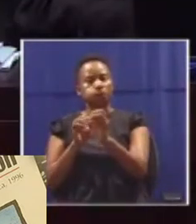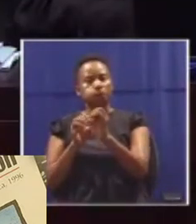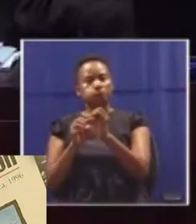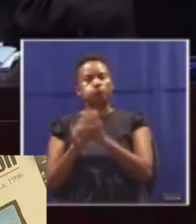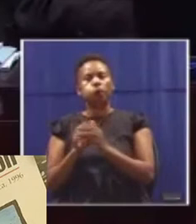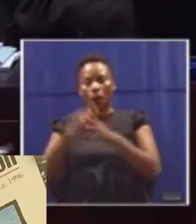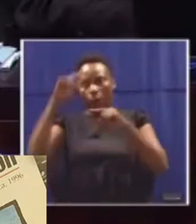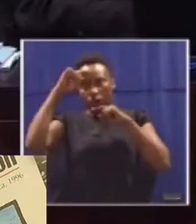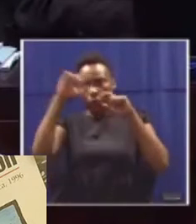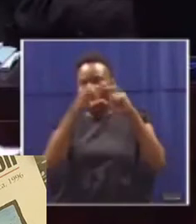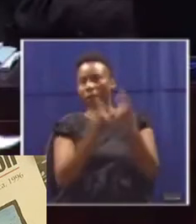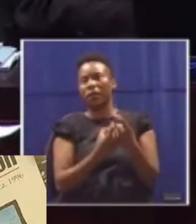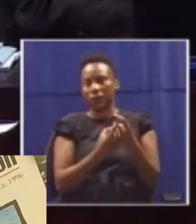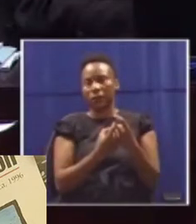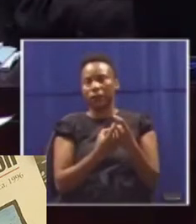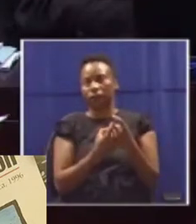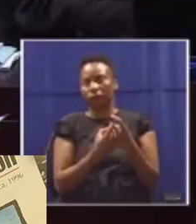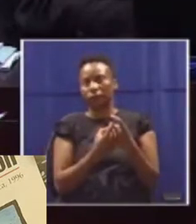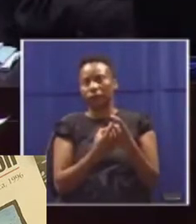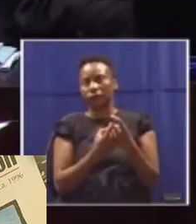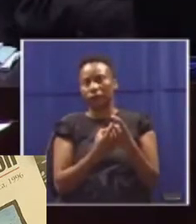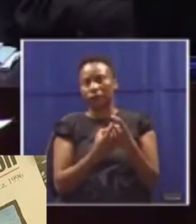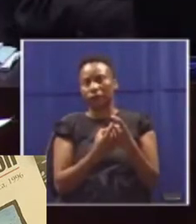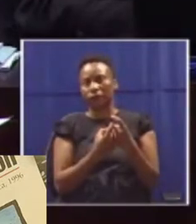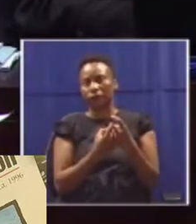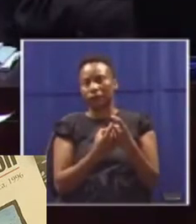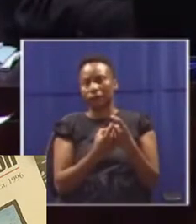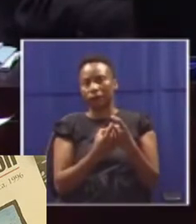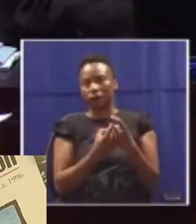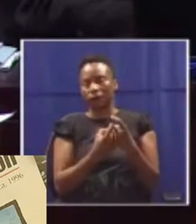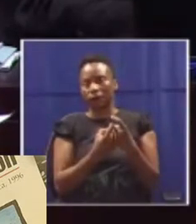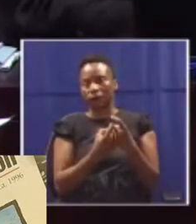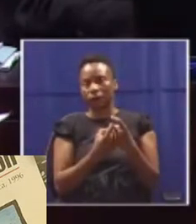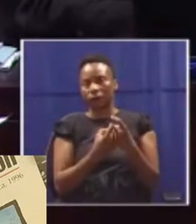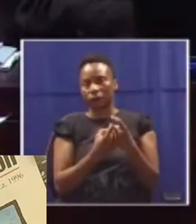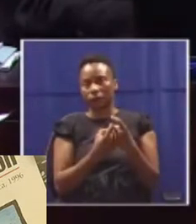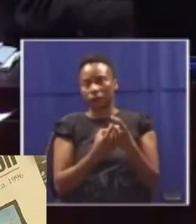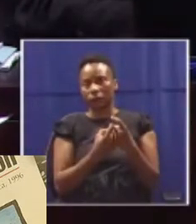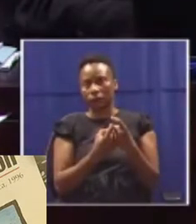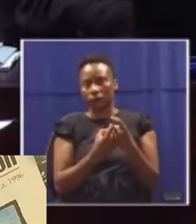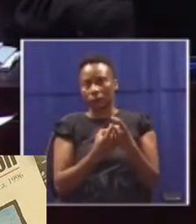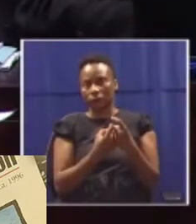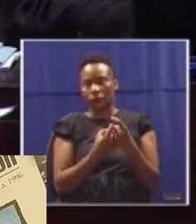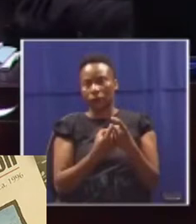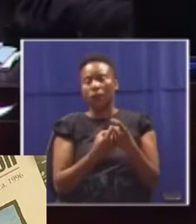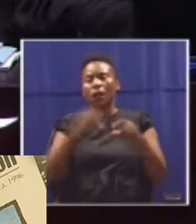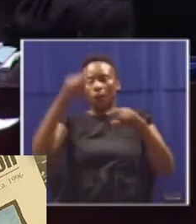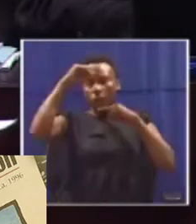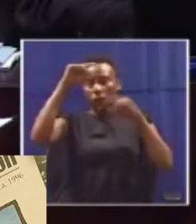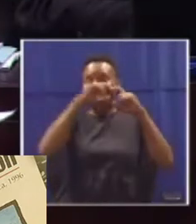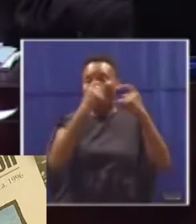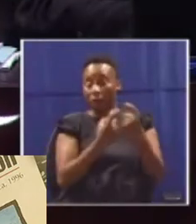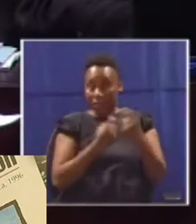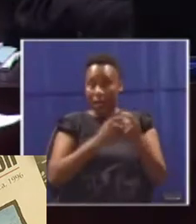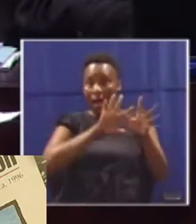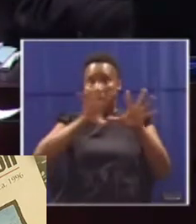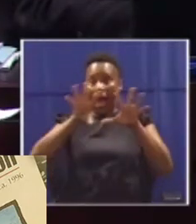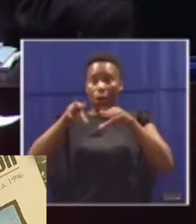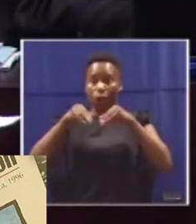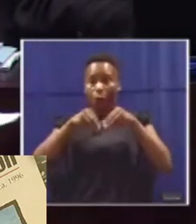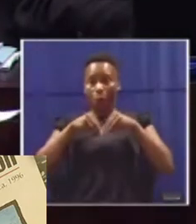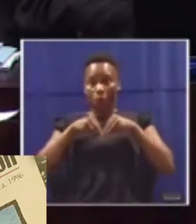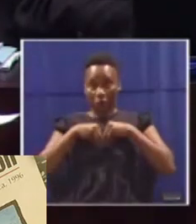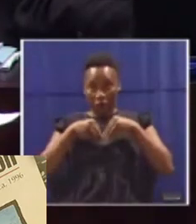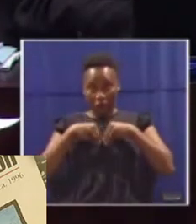the portfolio committee of the for the portfolio committee adopted